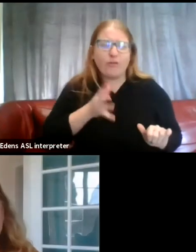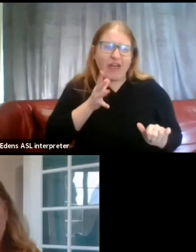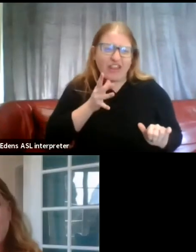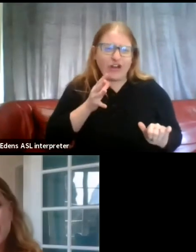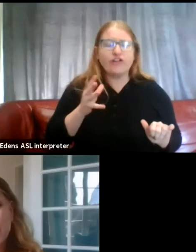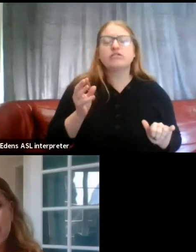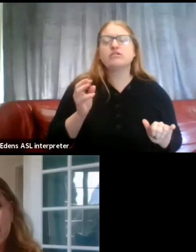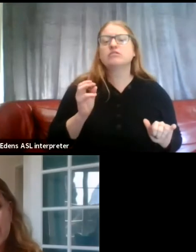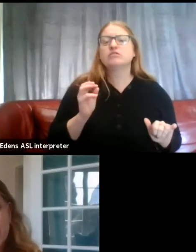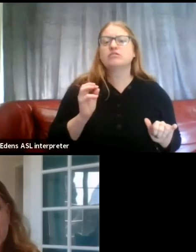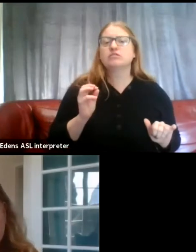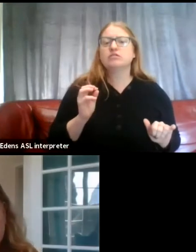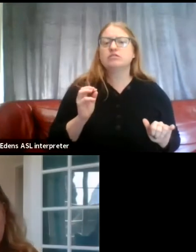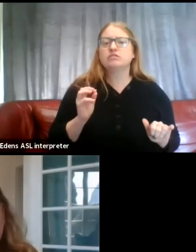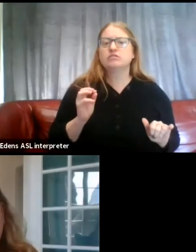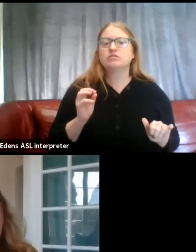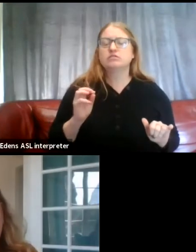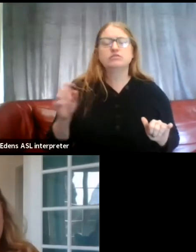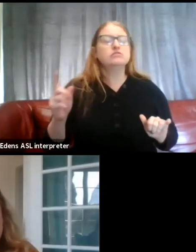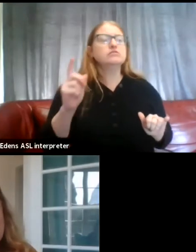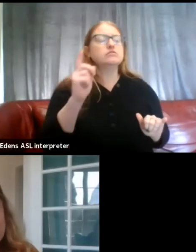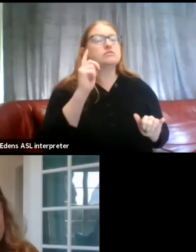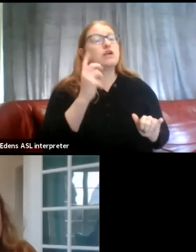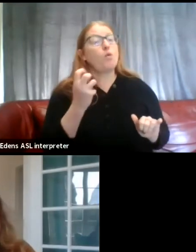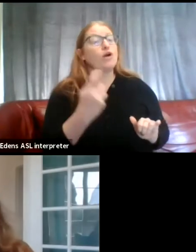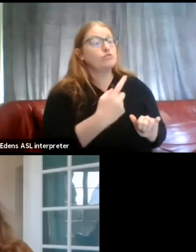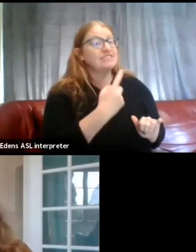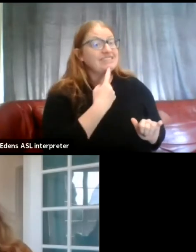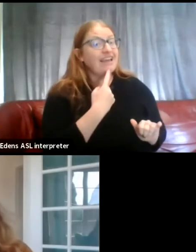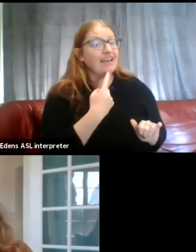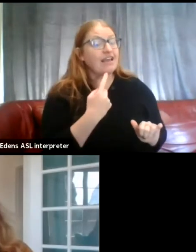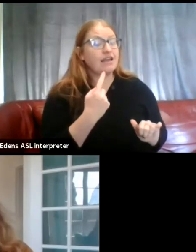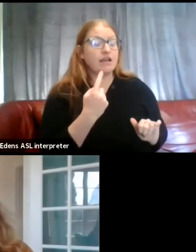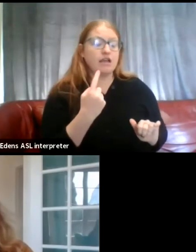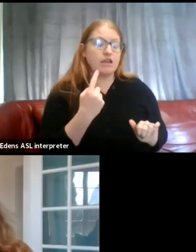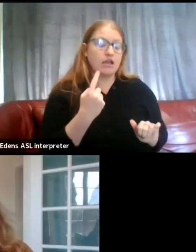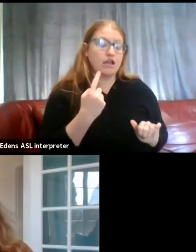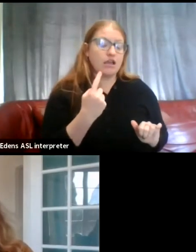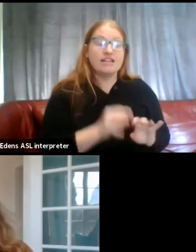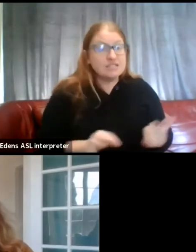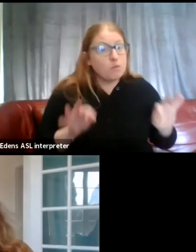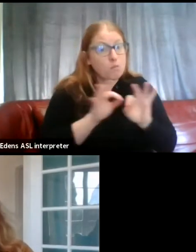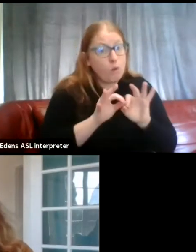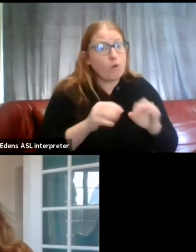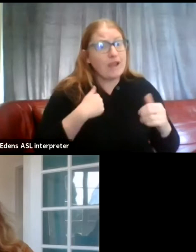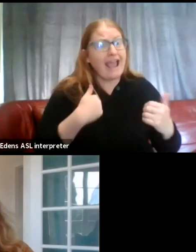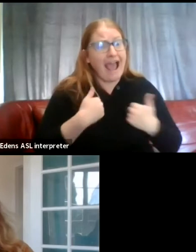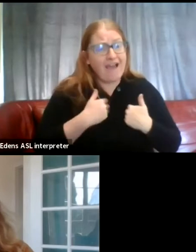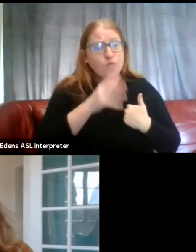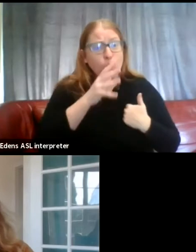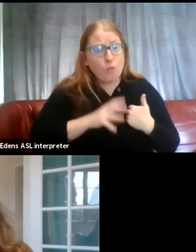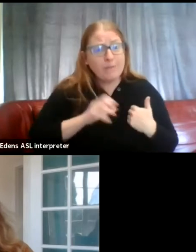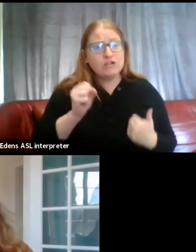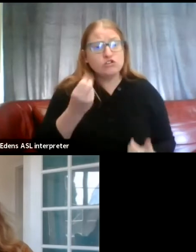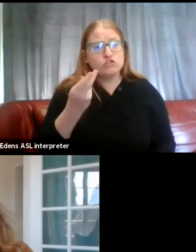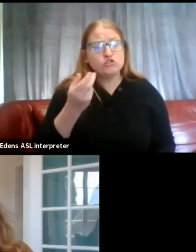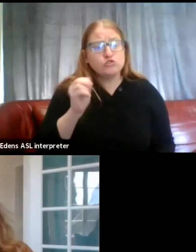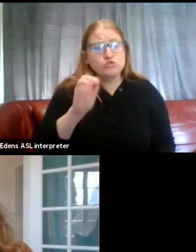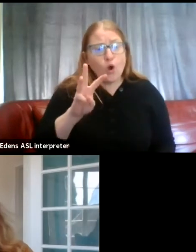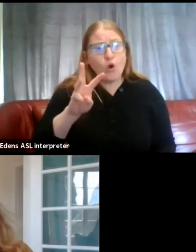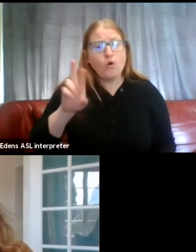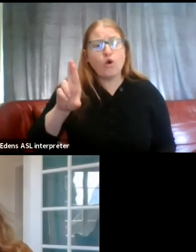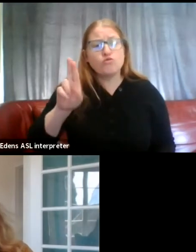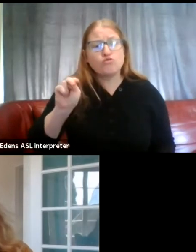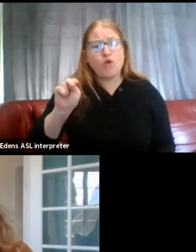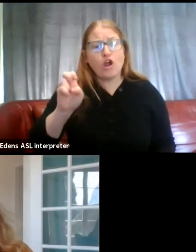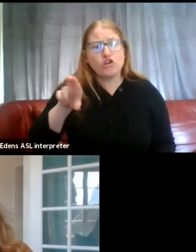I think it's also like, I always say this just because it's true. Like, it's important that there be women showrunners. Like, that's absolutely true of all backgrounds and types.